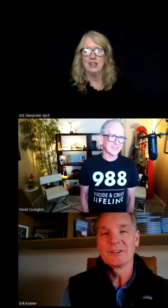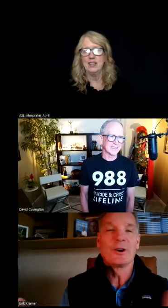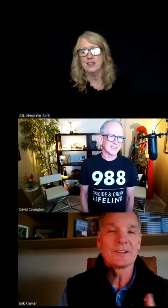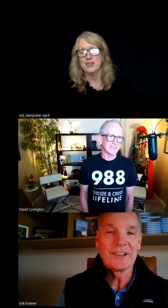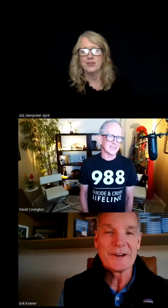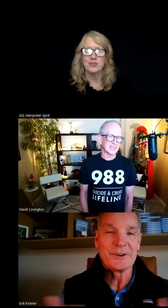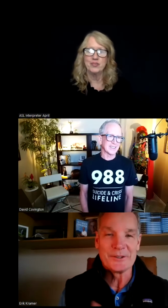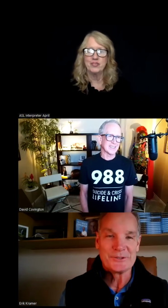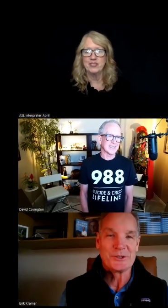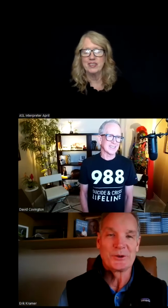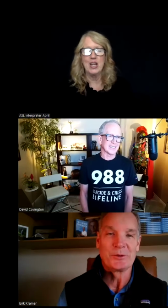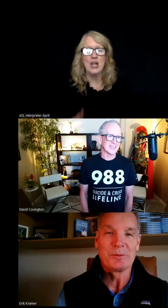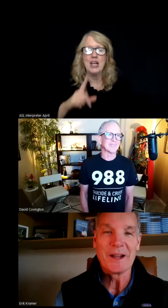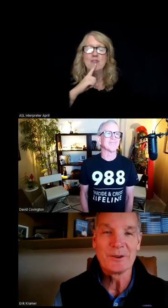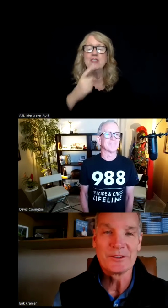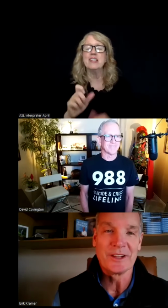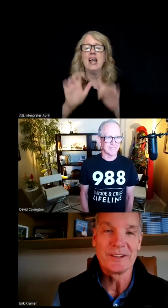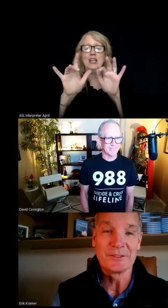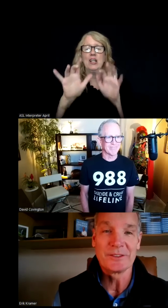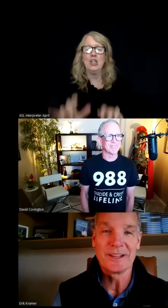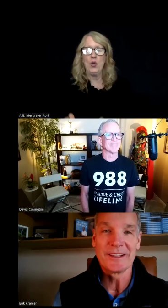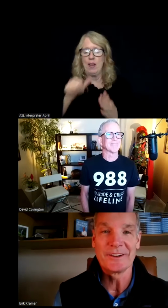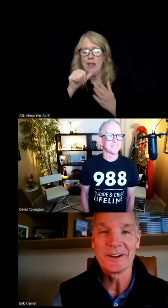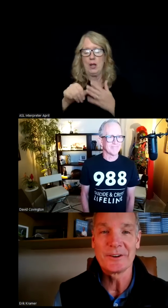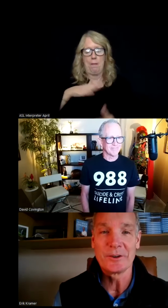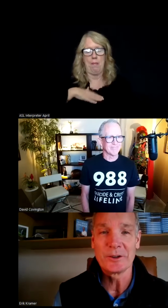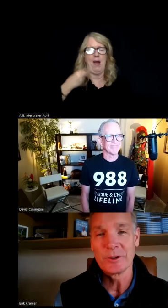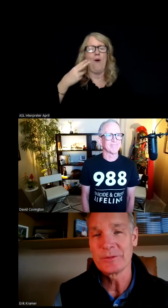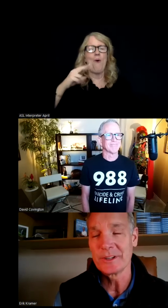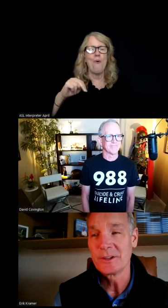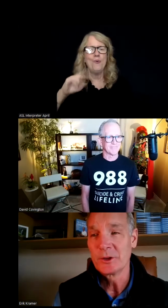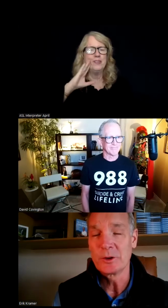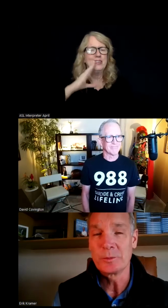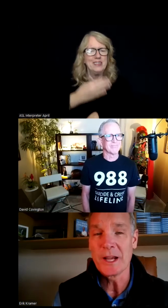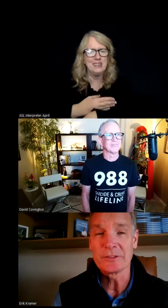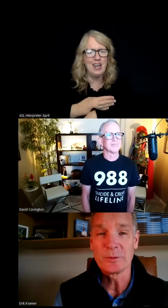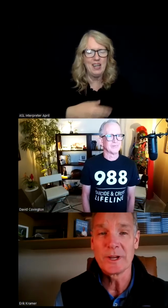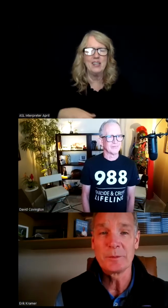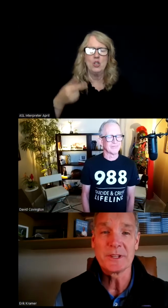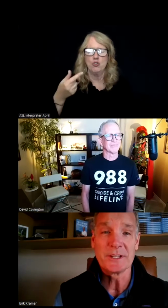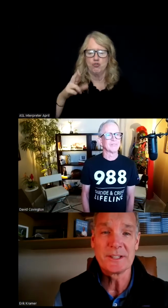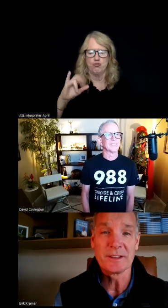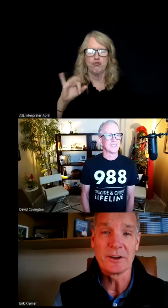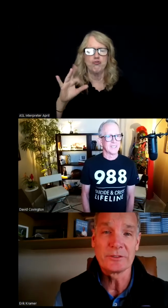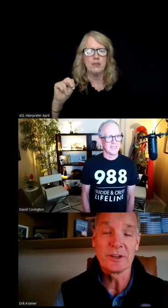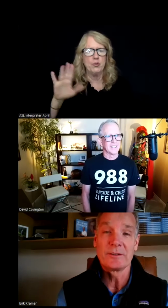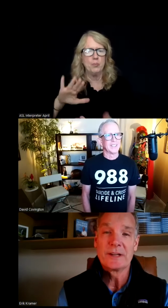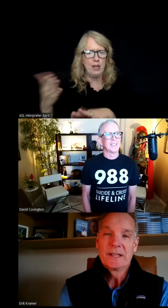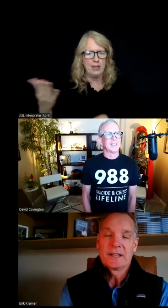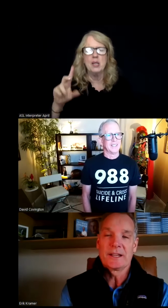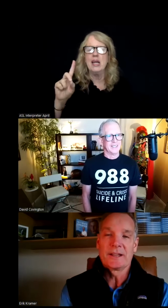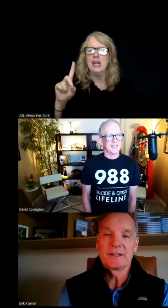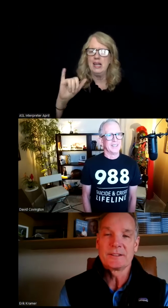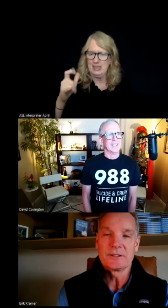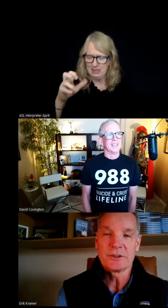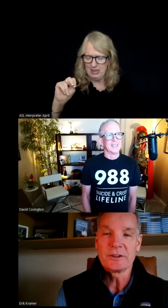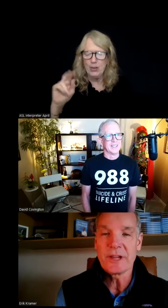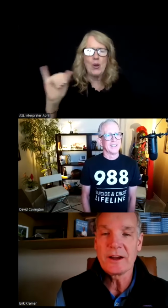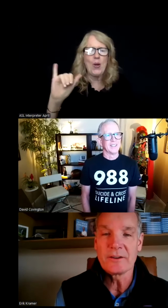a long letter to my own sons in honor of Griffin, who passed away, but then Dylan also.